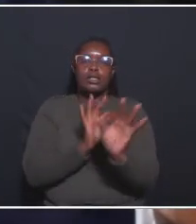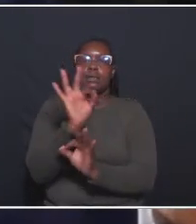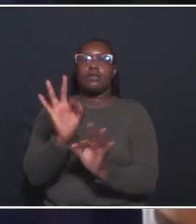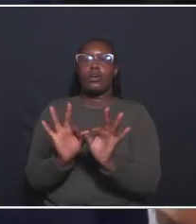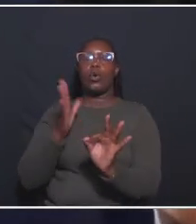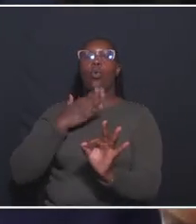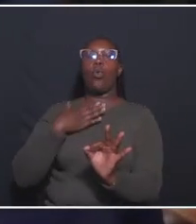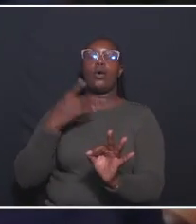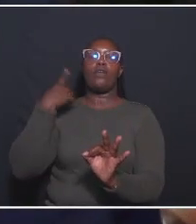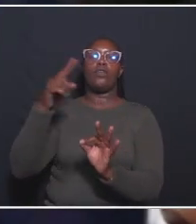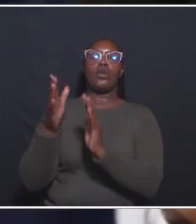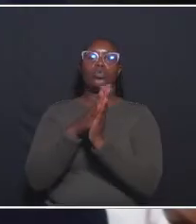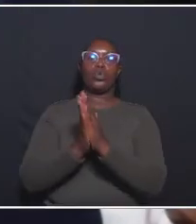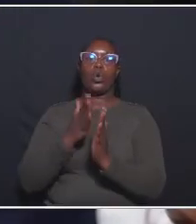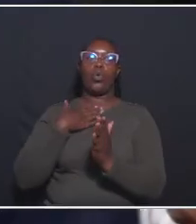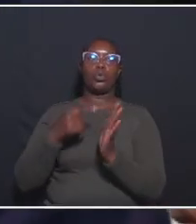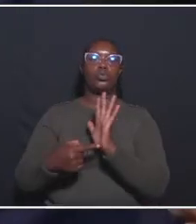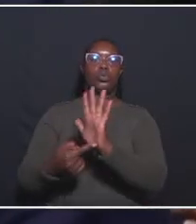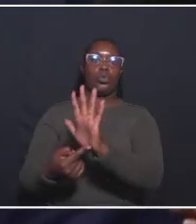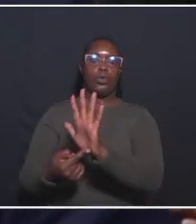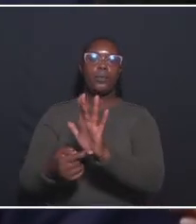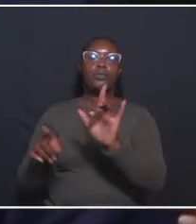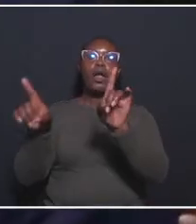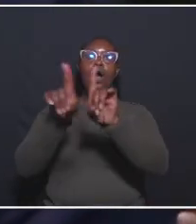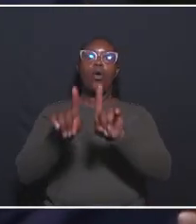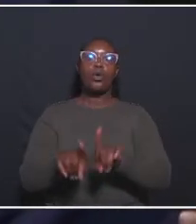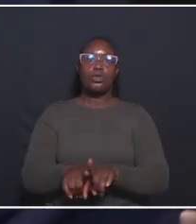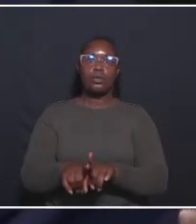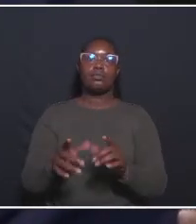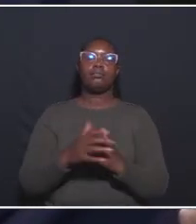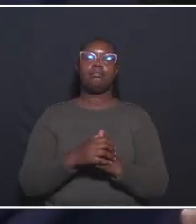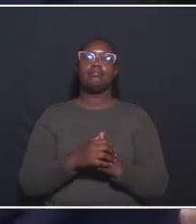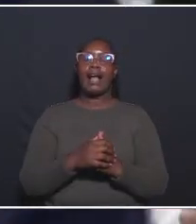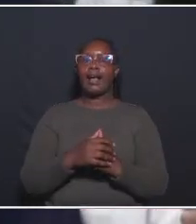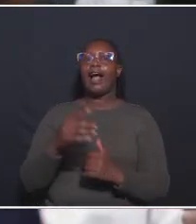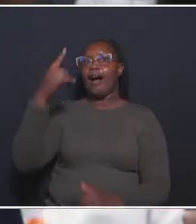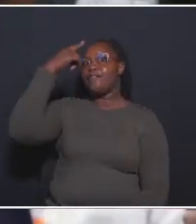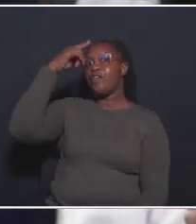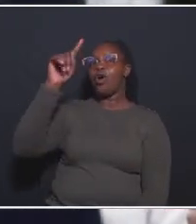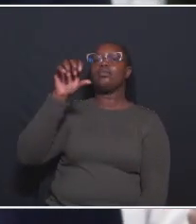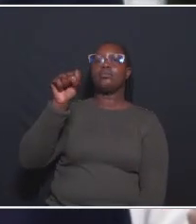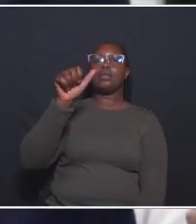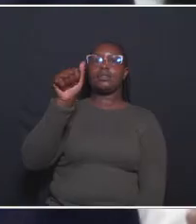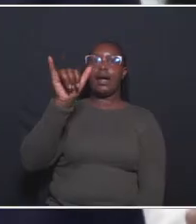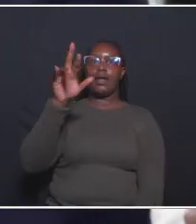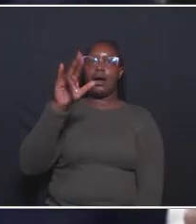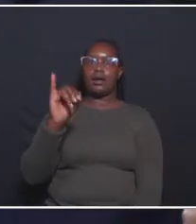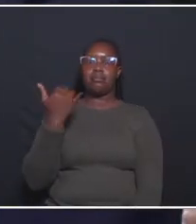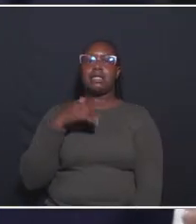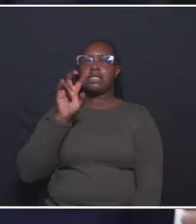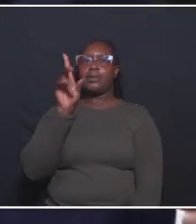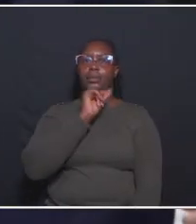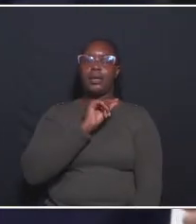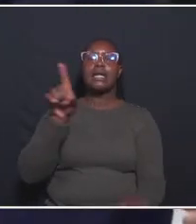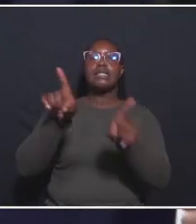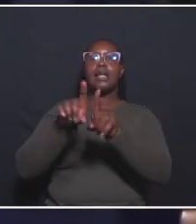documentary that you wanted to make? And to you, I watched Sukari and Sayari. I love Sukari, where the